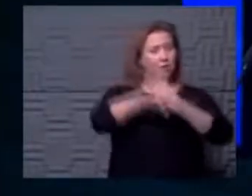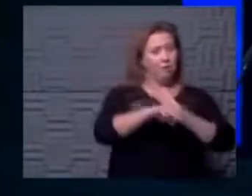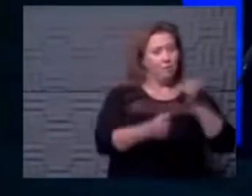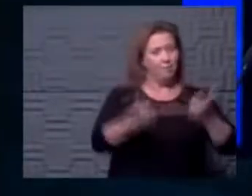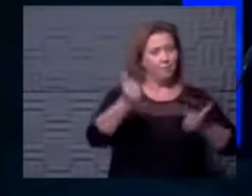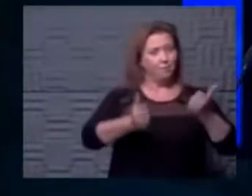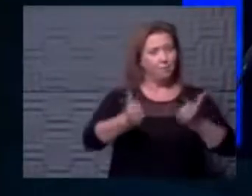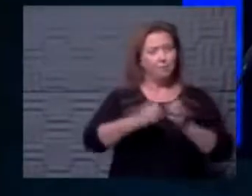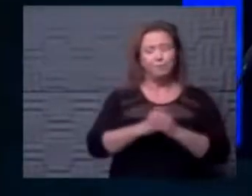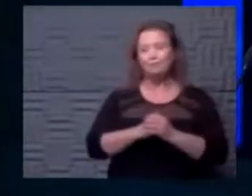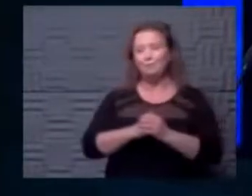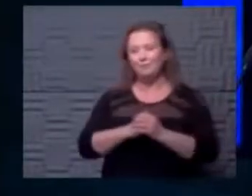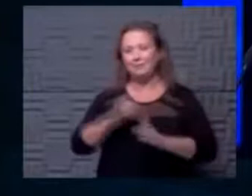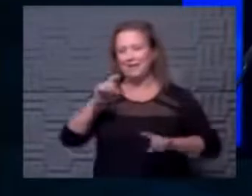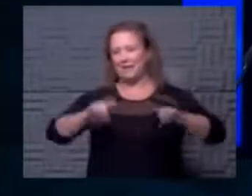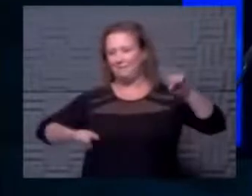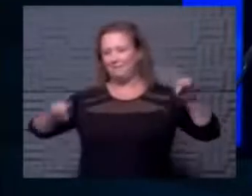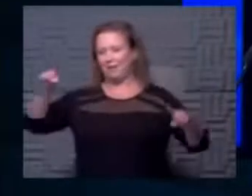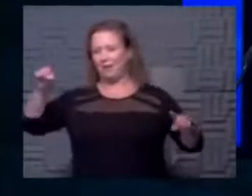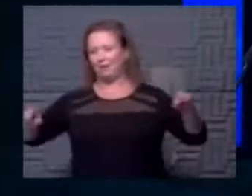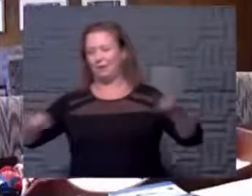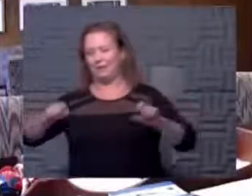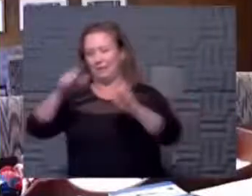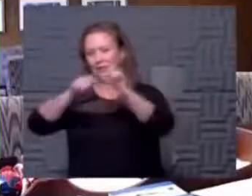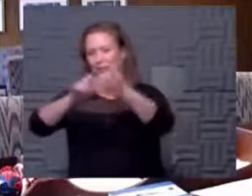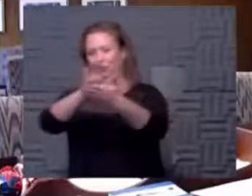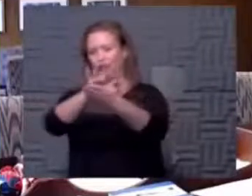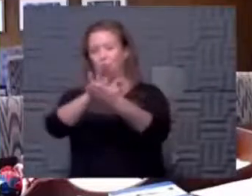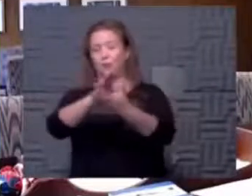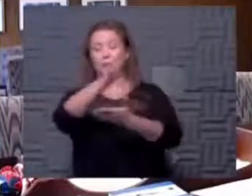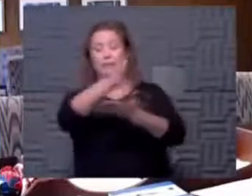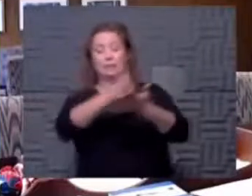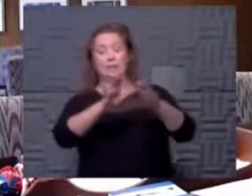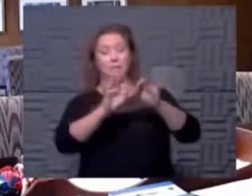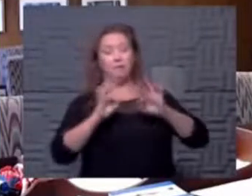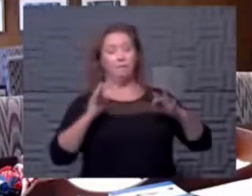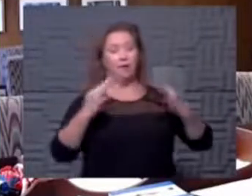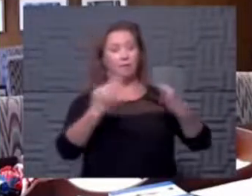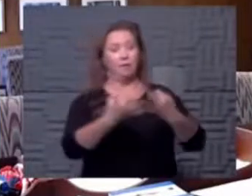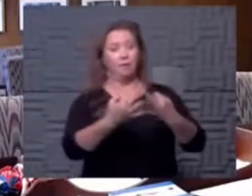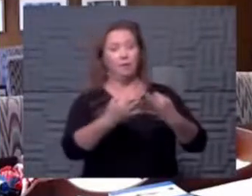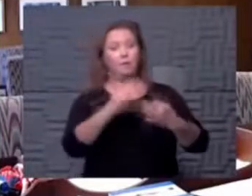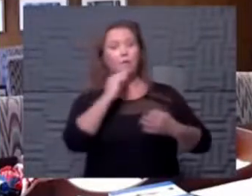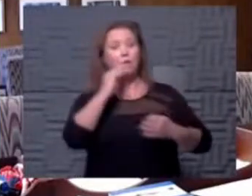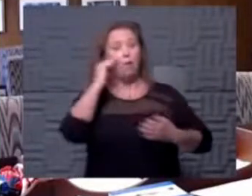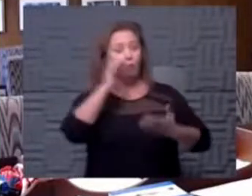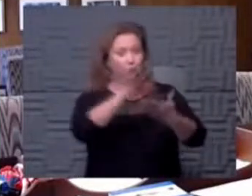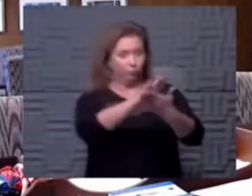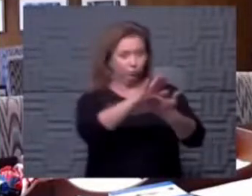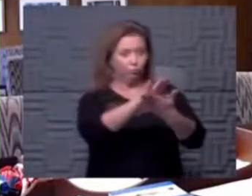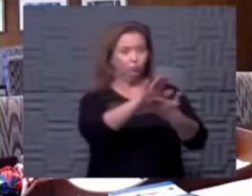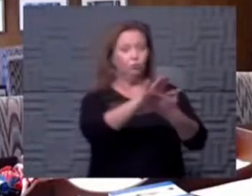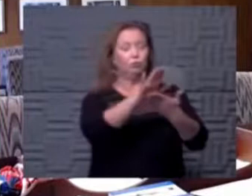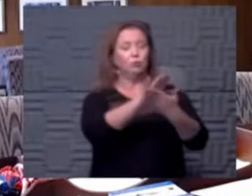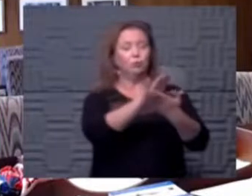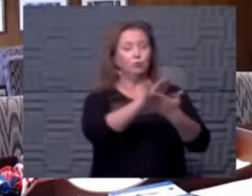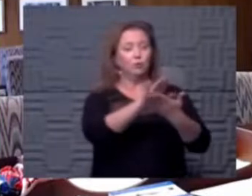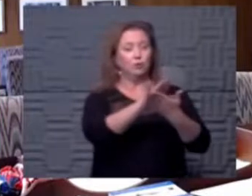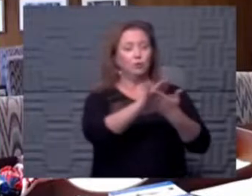Well, that varies from school to school. I mean, some of our families are going to homeschooling because they